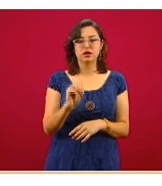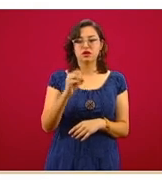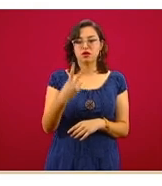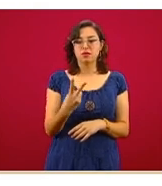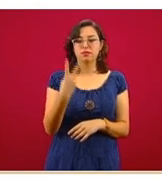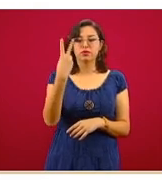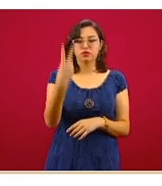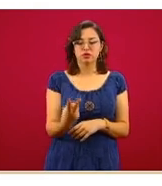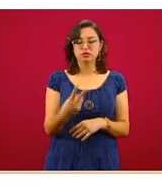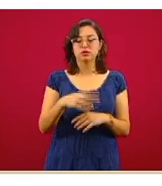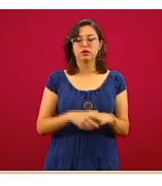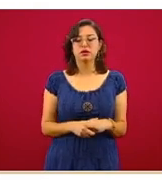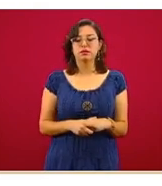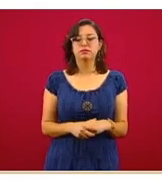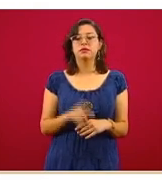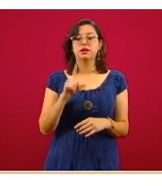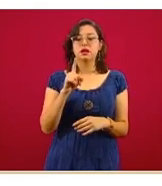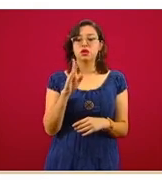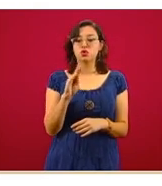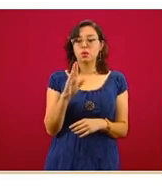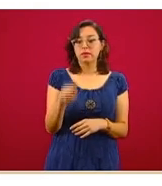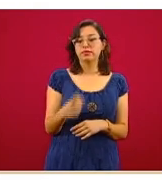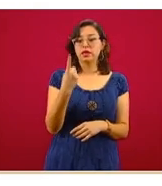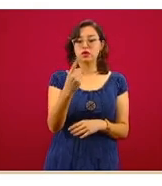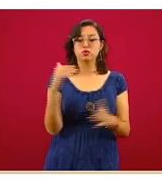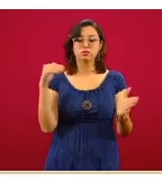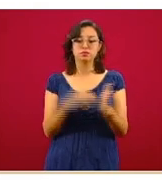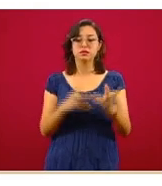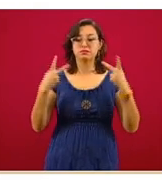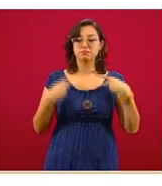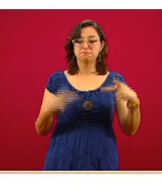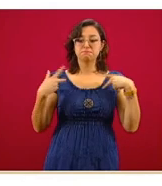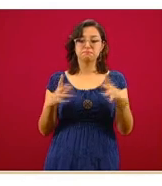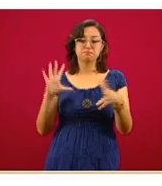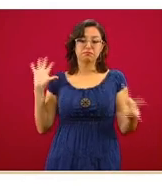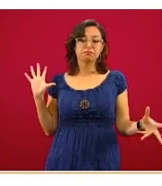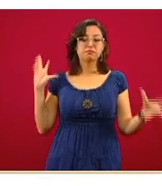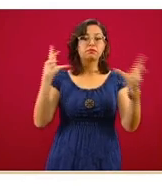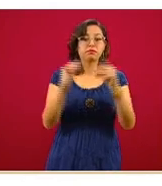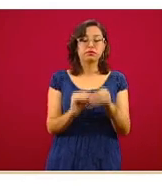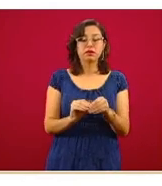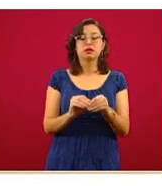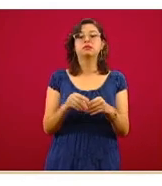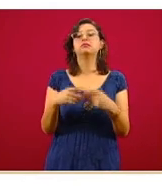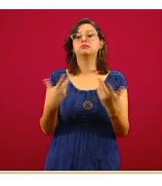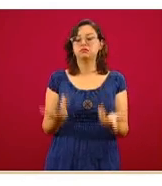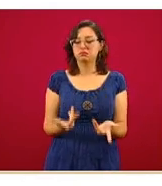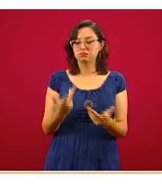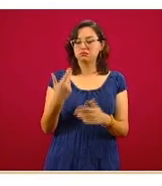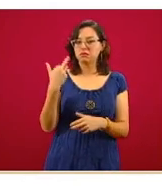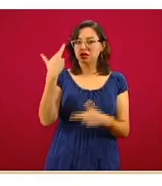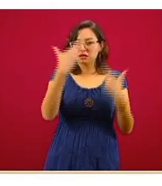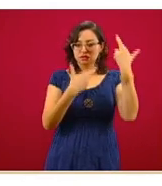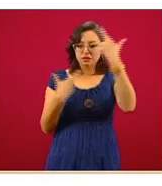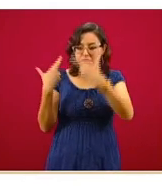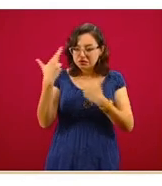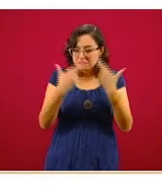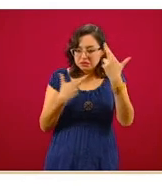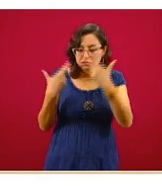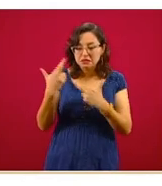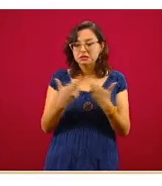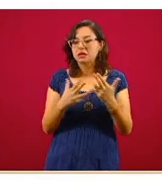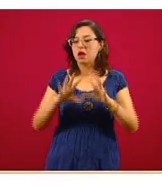cases that have tested negative, and in total we've had over 91,000 patients that have been